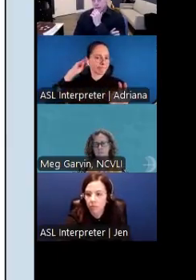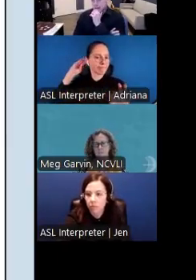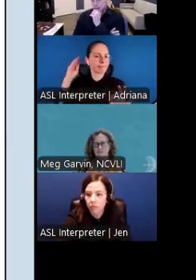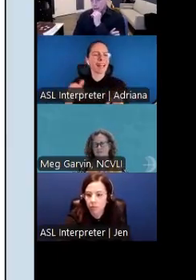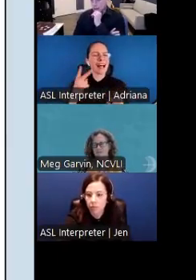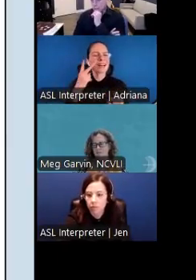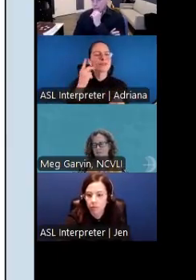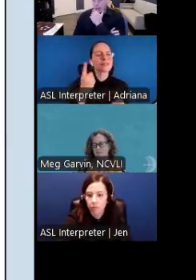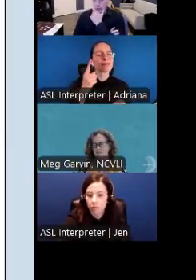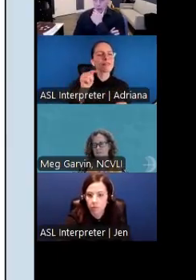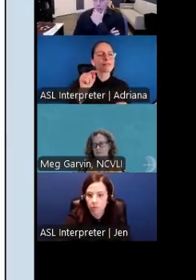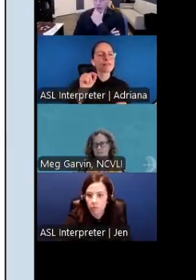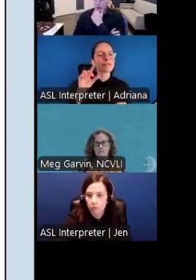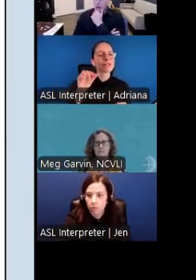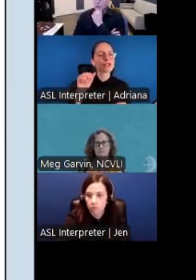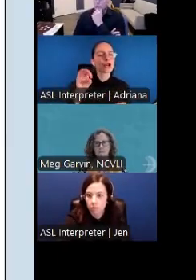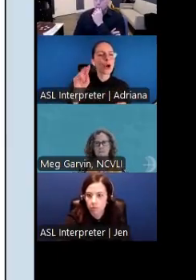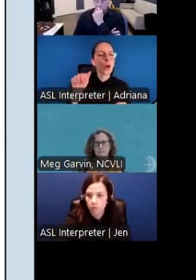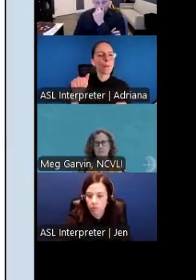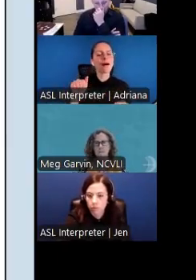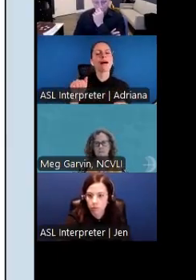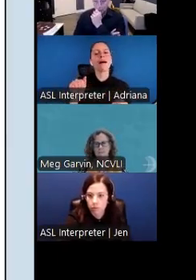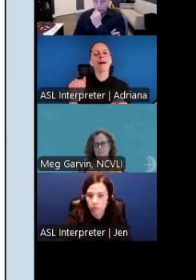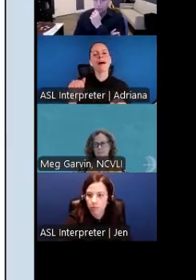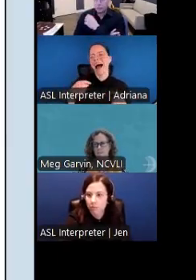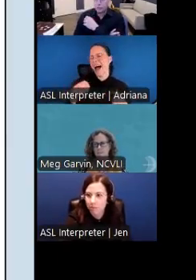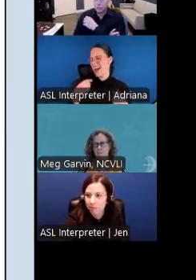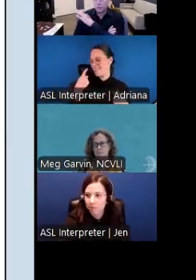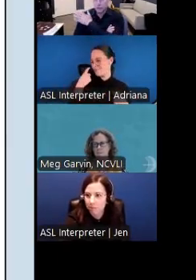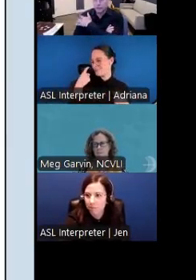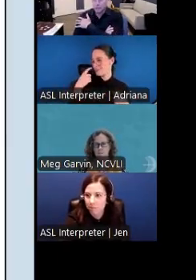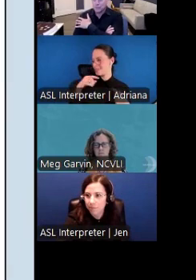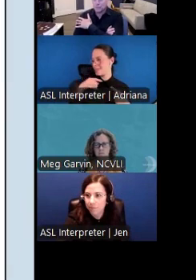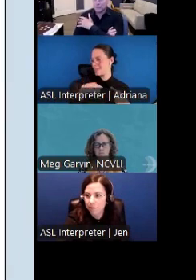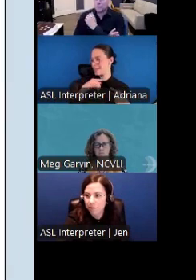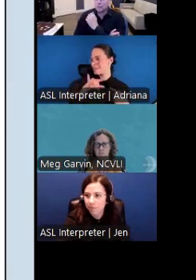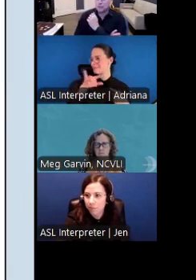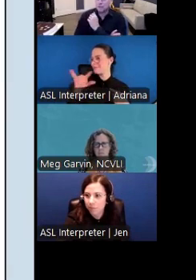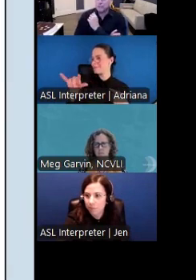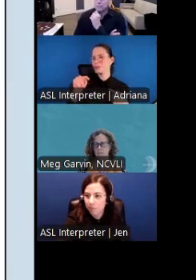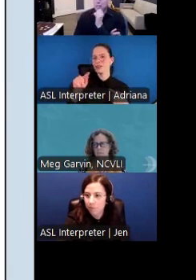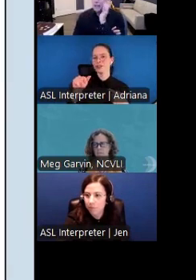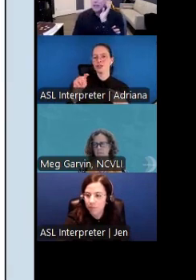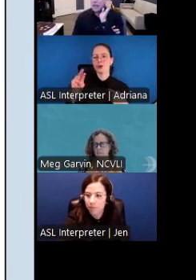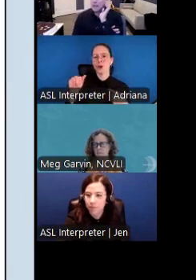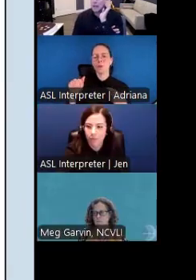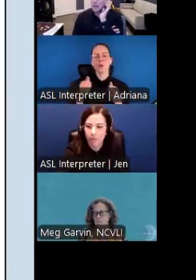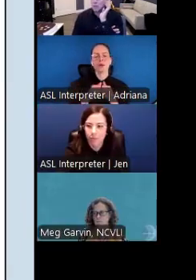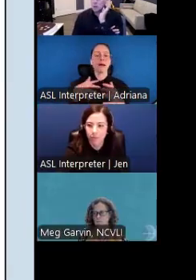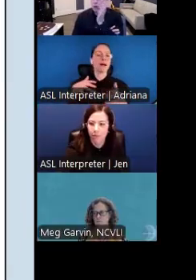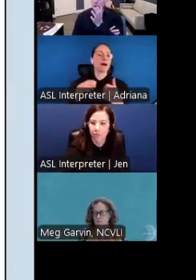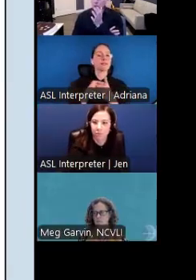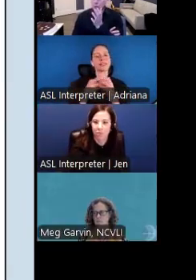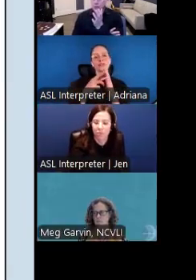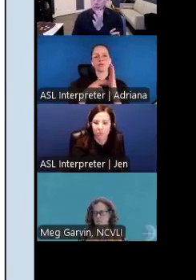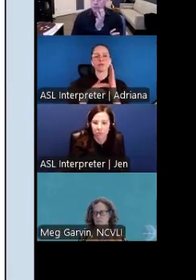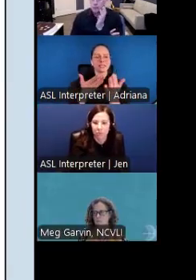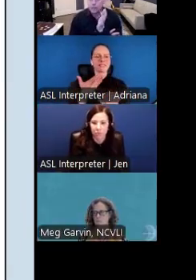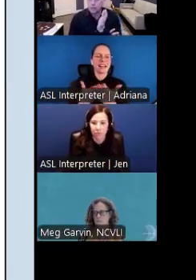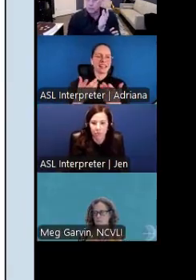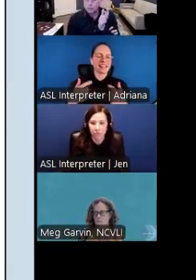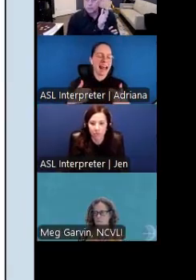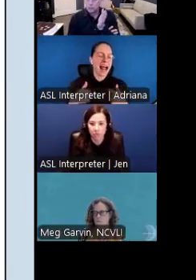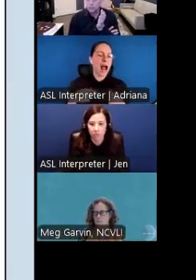Tacoma in our group here. I was in Tacoma earlier this week with my updated rules of evidence, and I was arguing